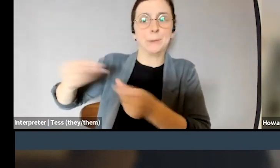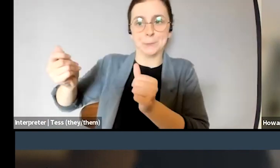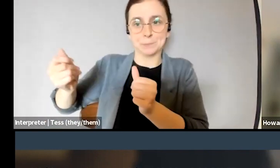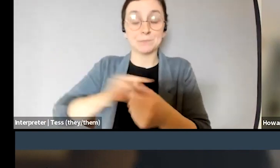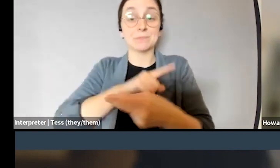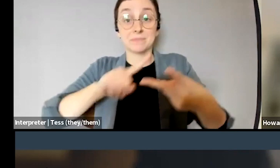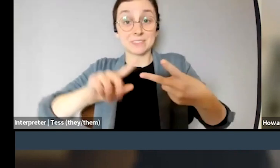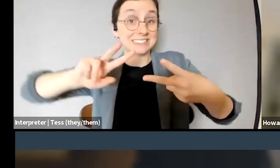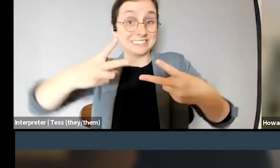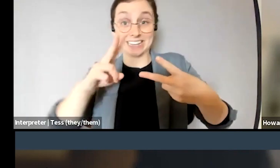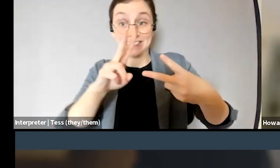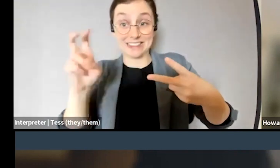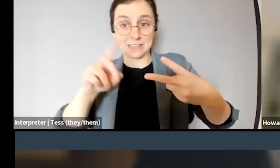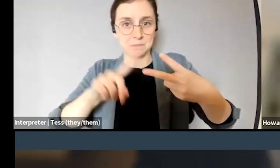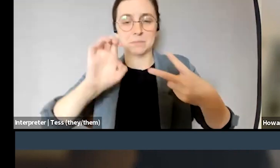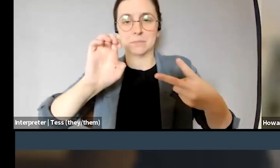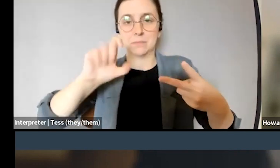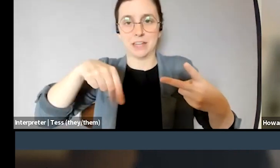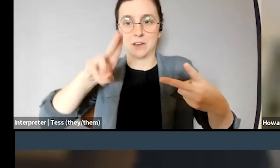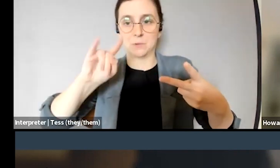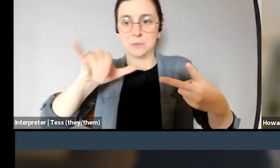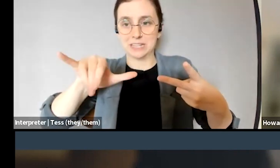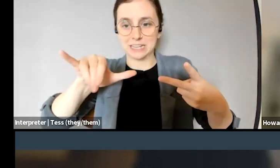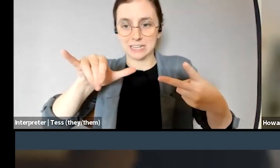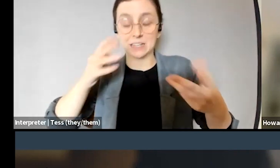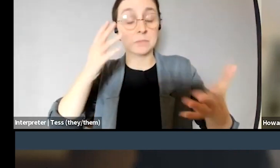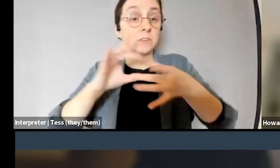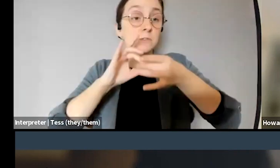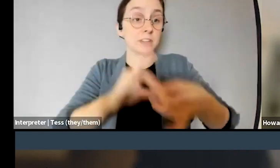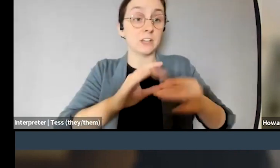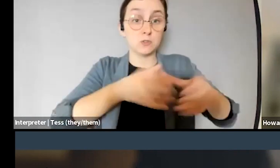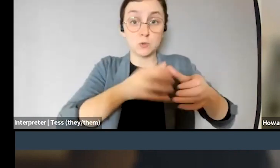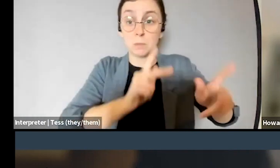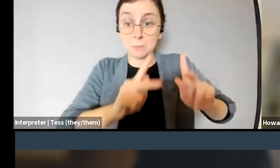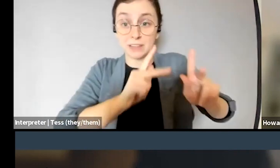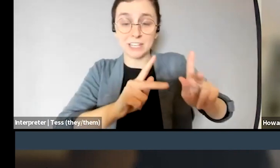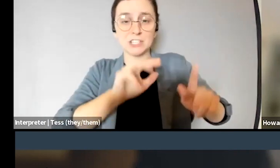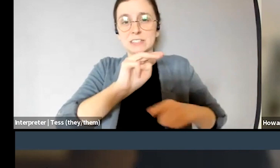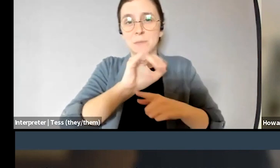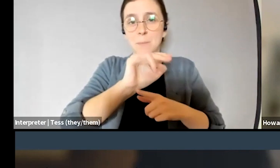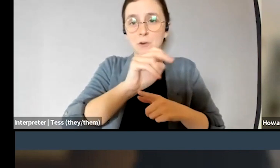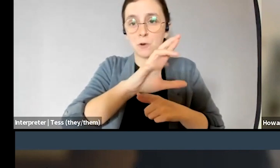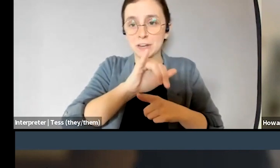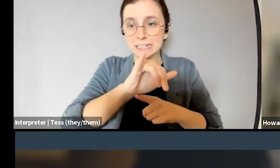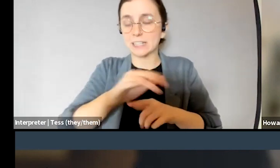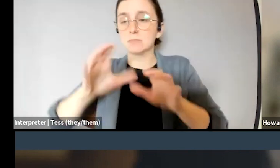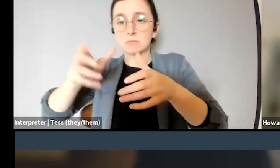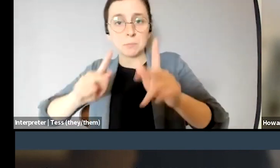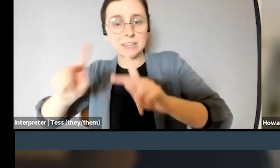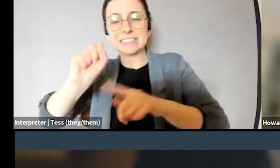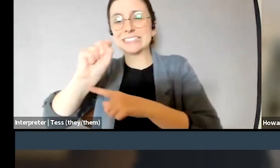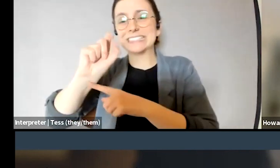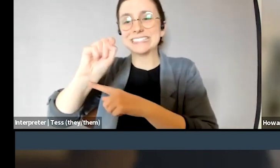whether it's related to minoritized populations, stigmatized populations, connection to the